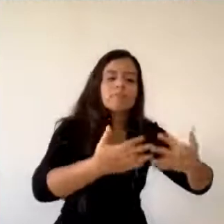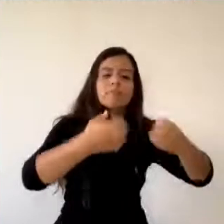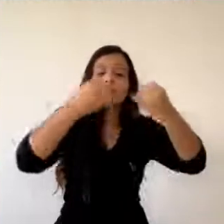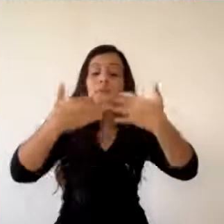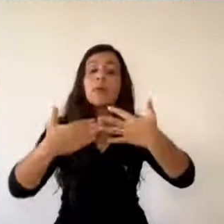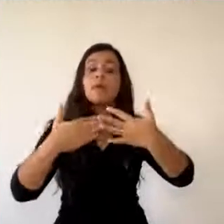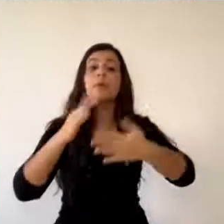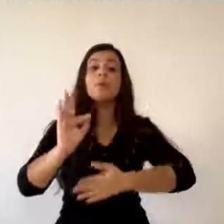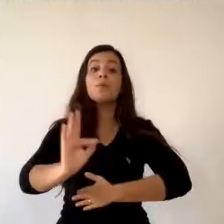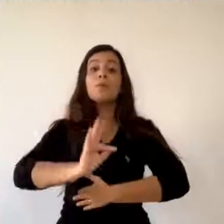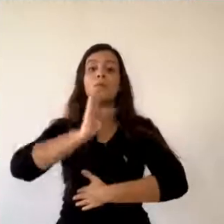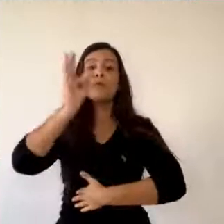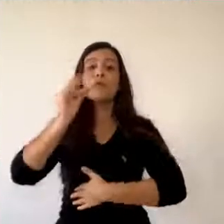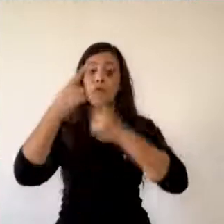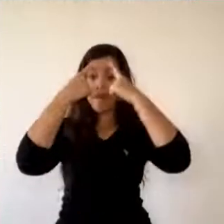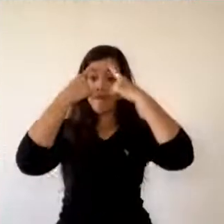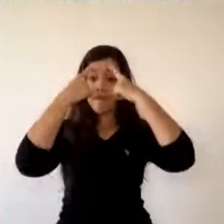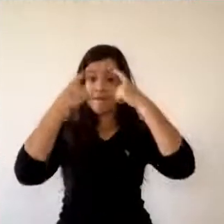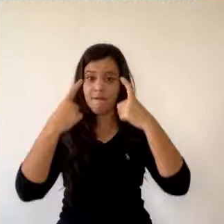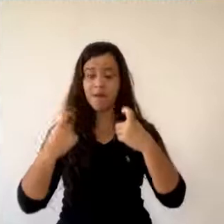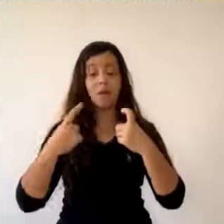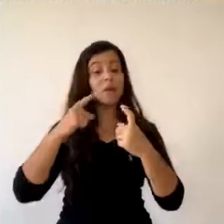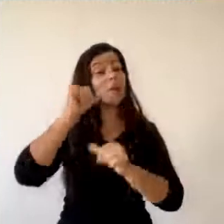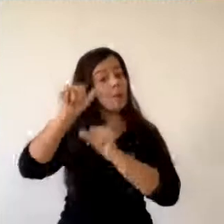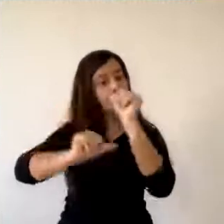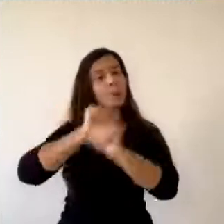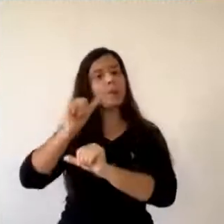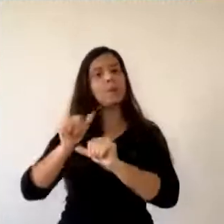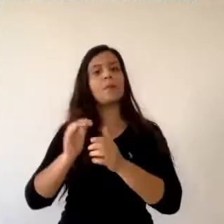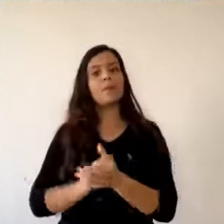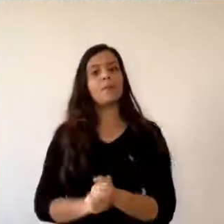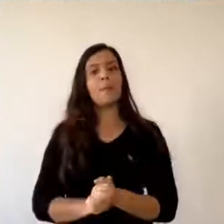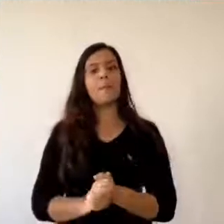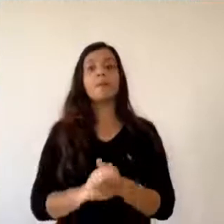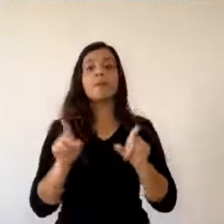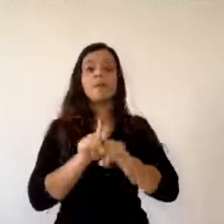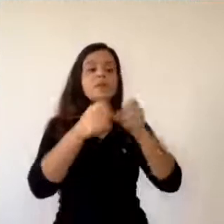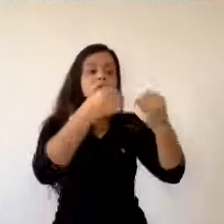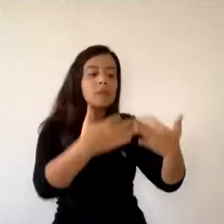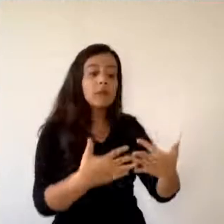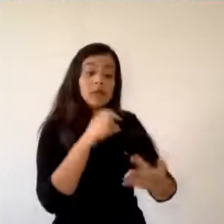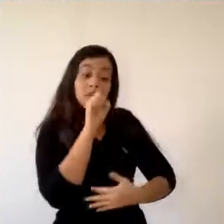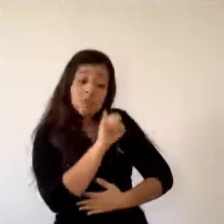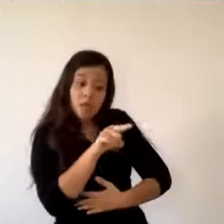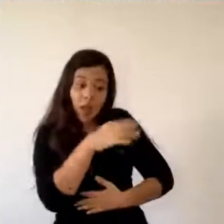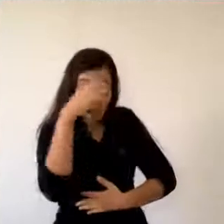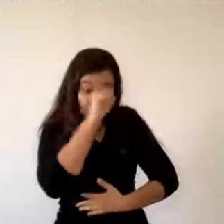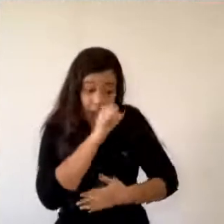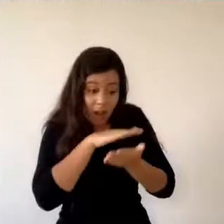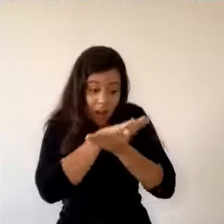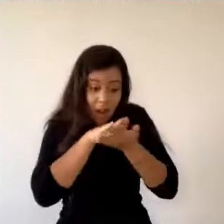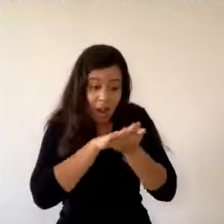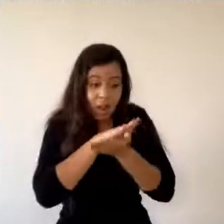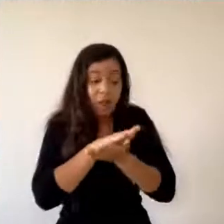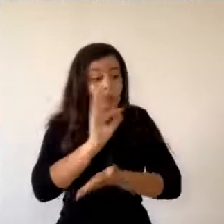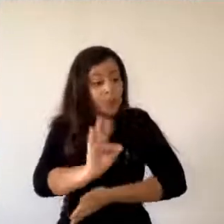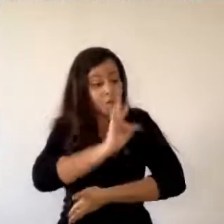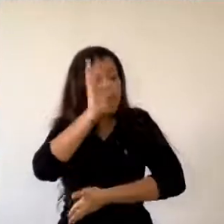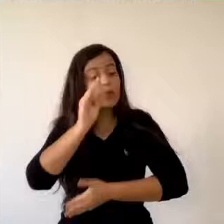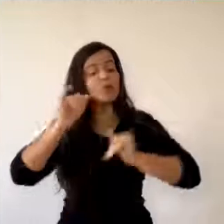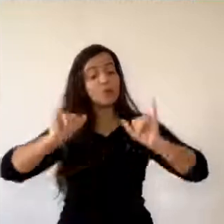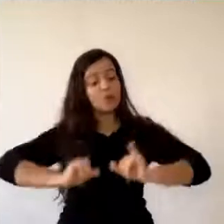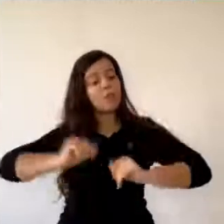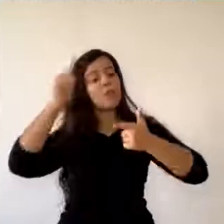render these experiences as unique for each person. So that we can work on that, we need to